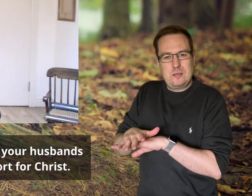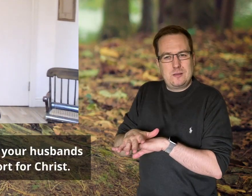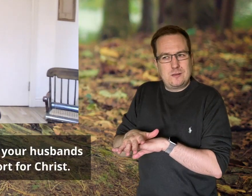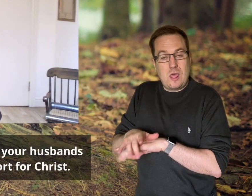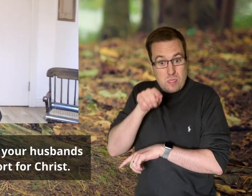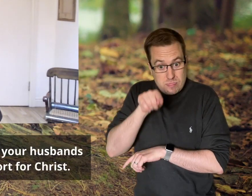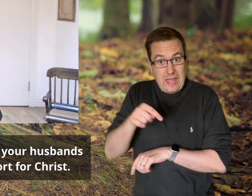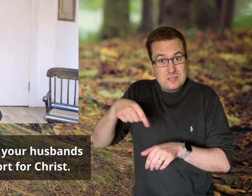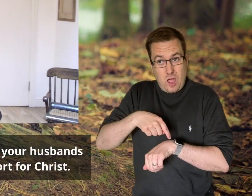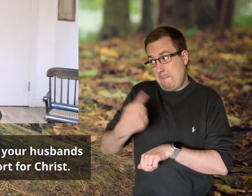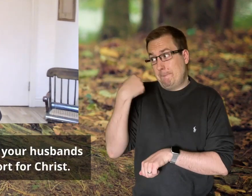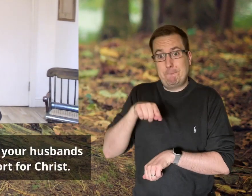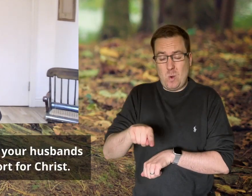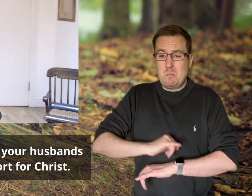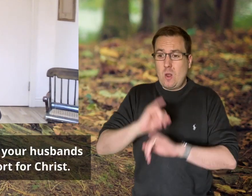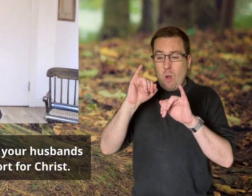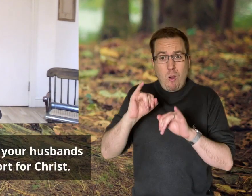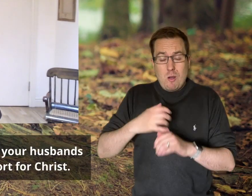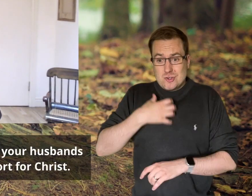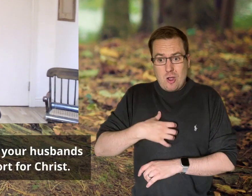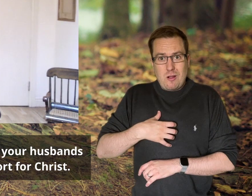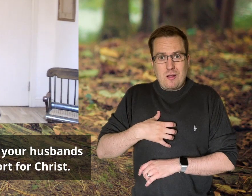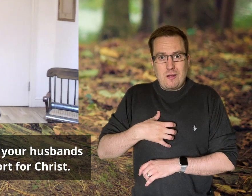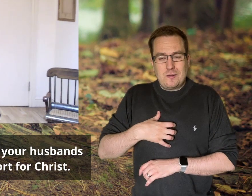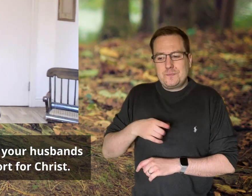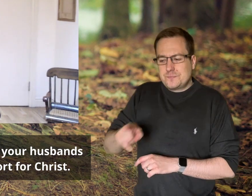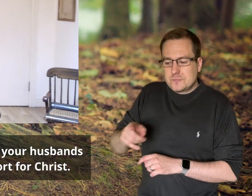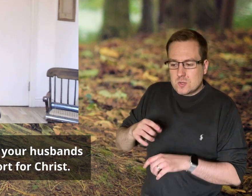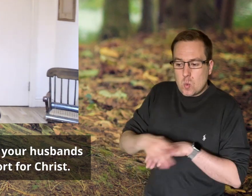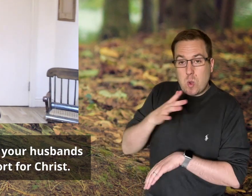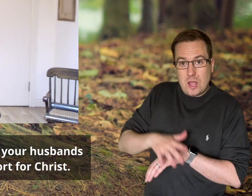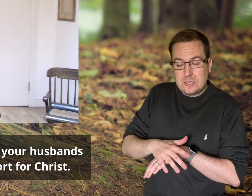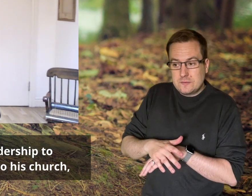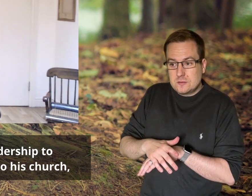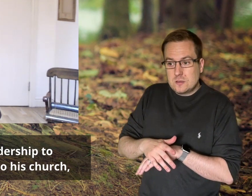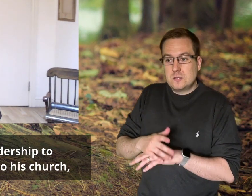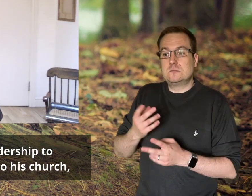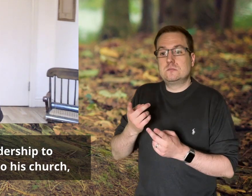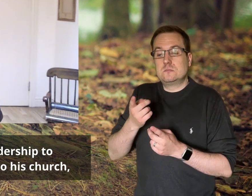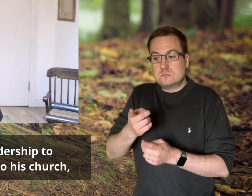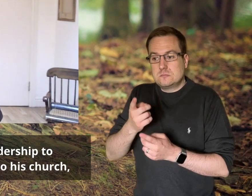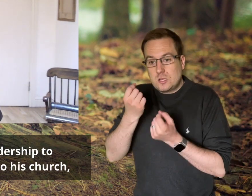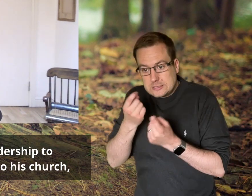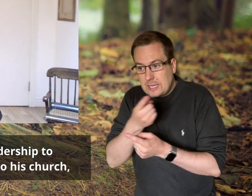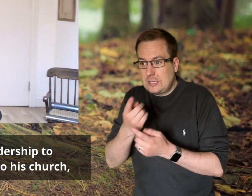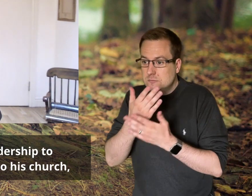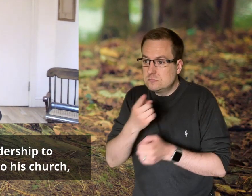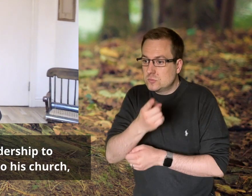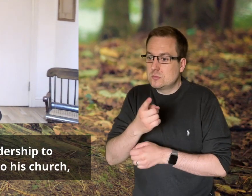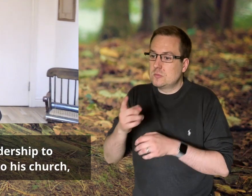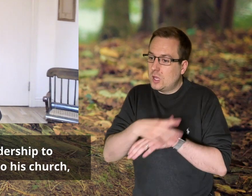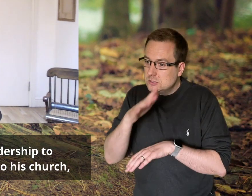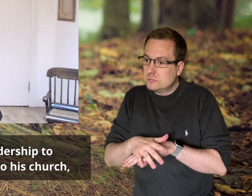Wives, understand and support your husbands in ways that show your support for Christ. The husband provides leadership